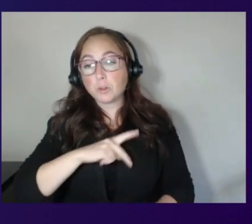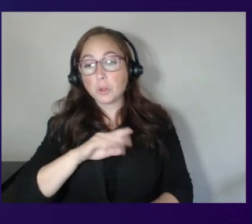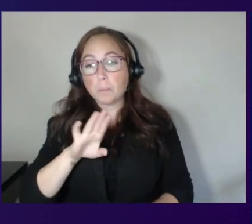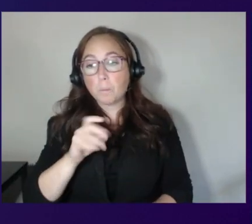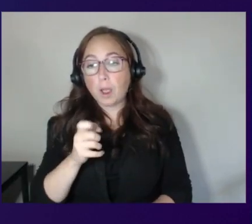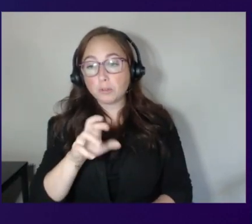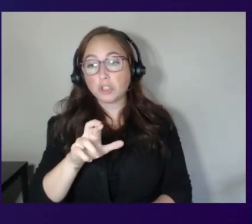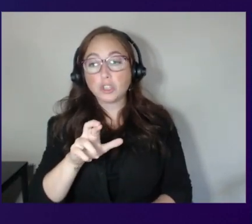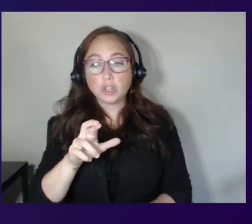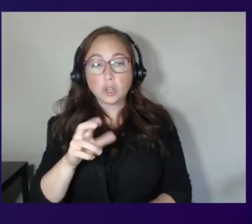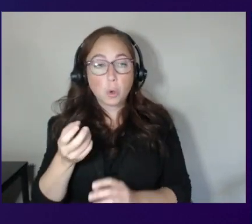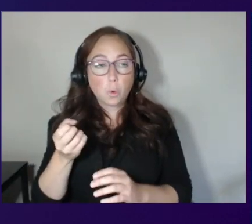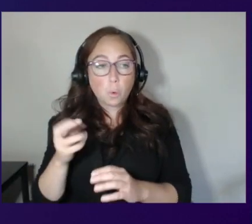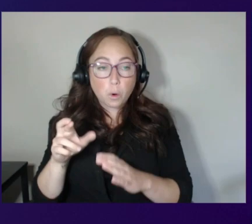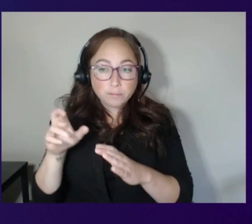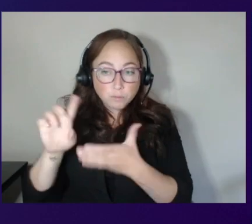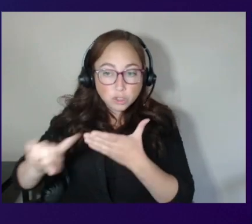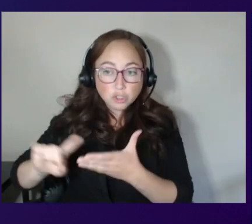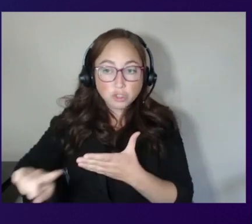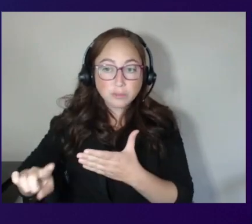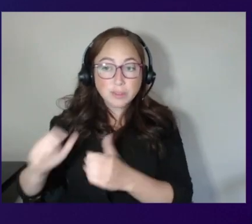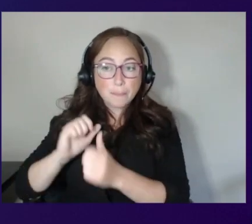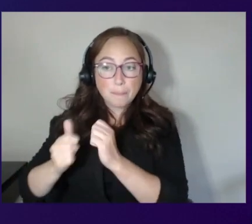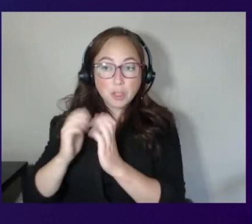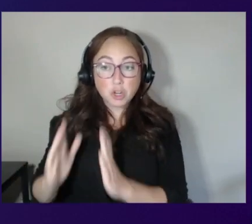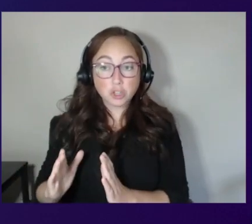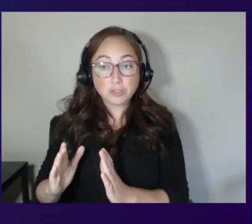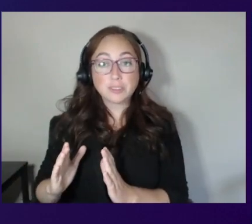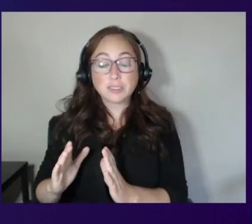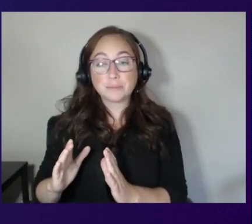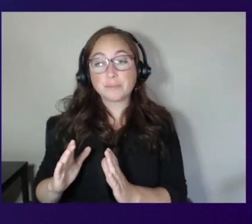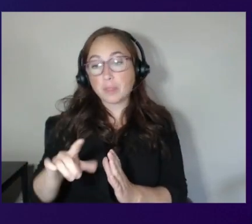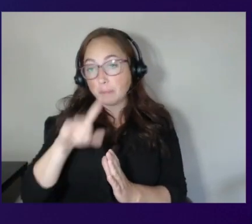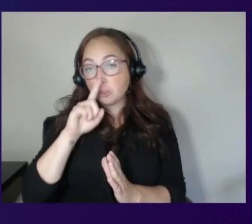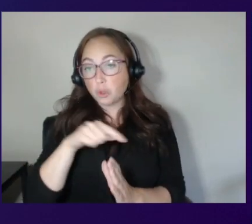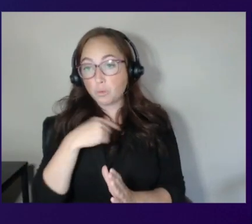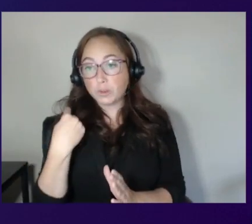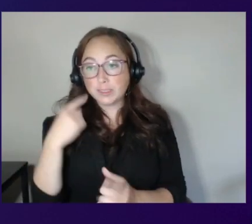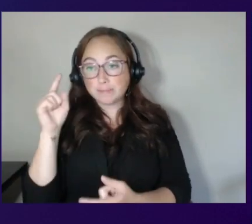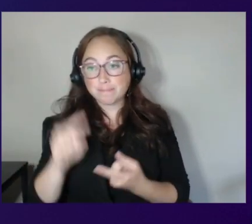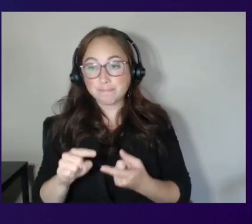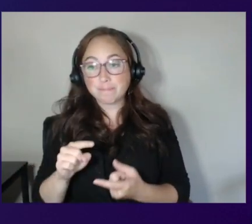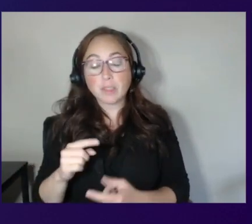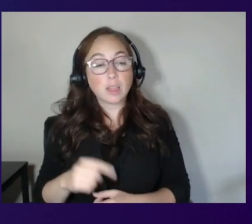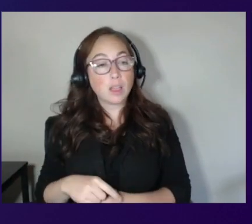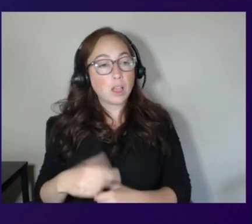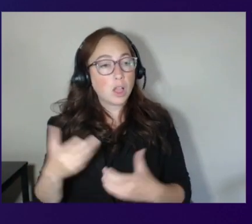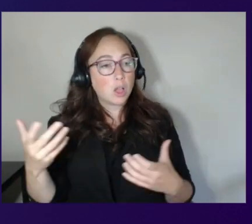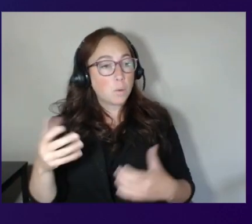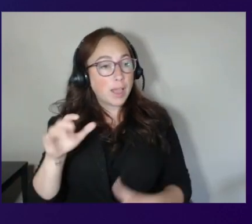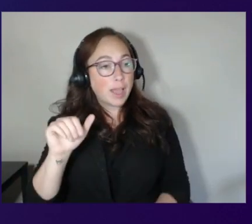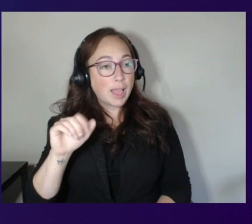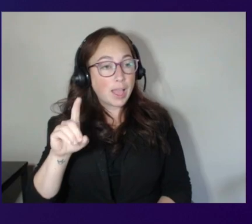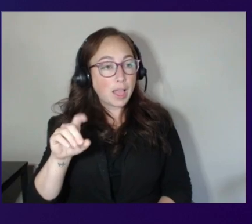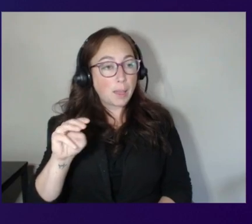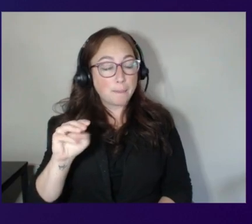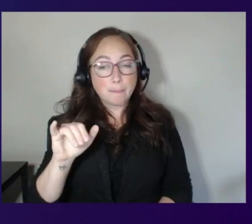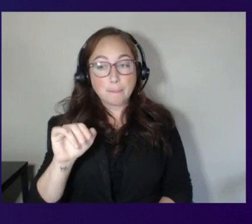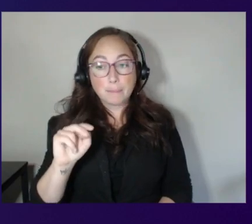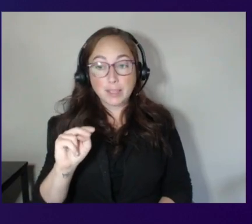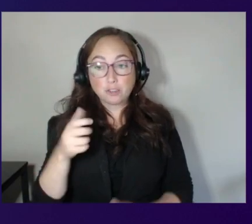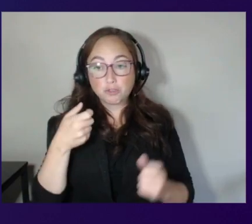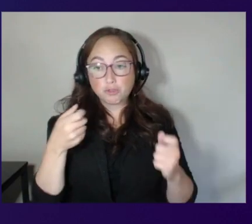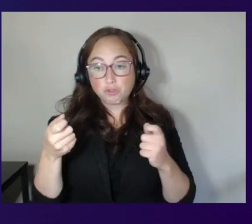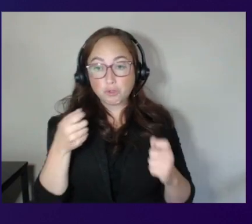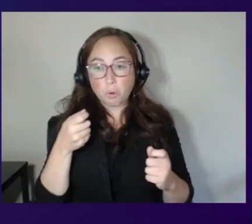or access SaaS applications on the web de-risks that connection. What are some of the admin controls that I have access to when I'm setting this up to?